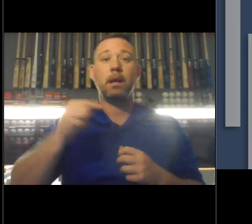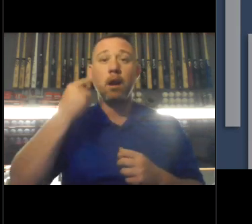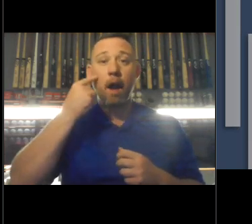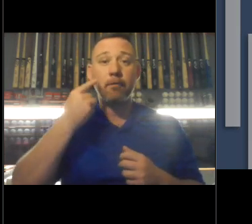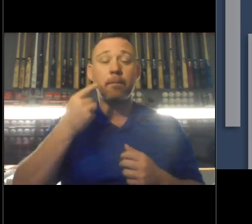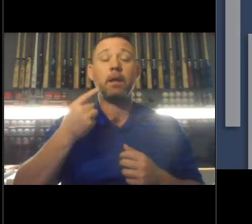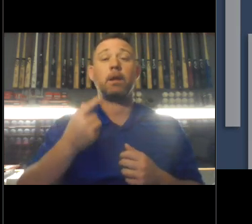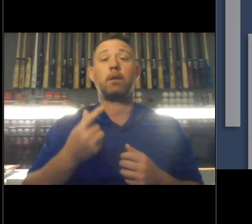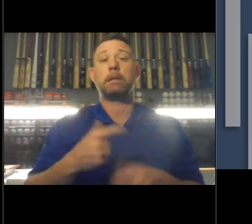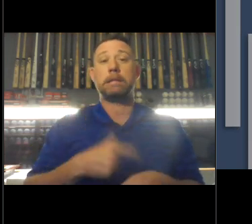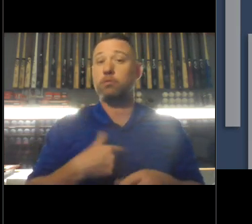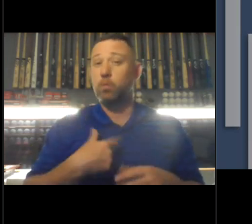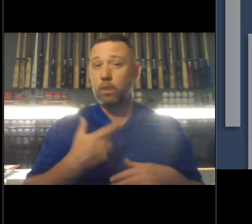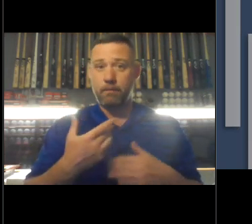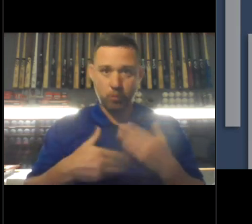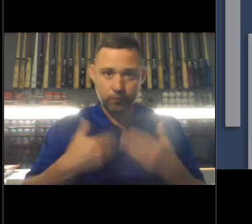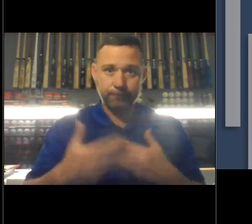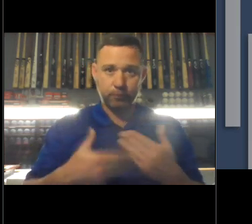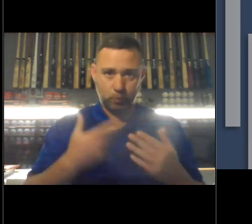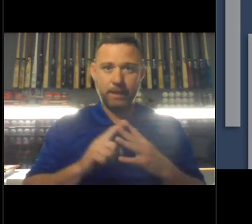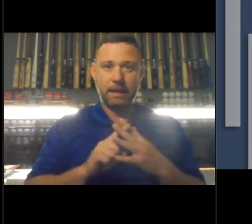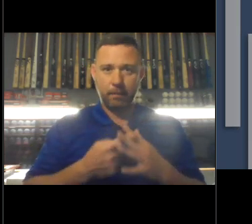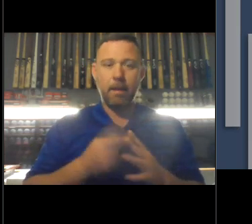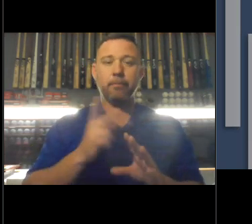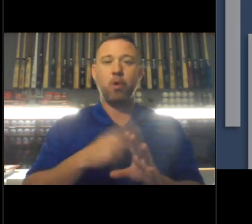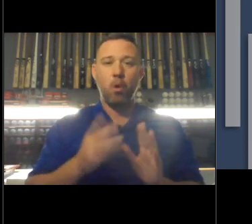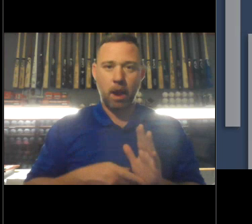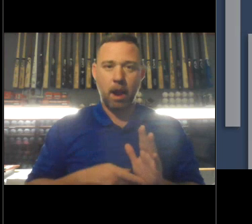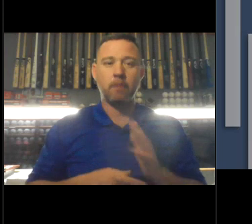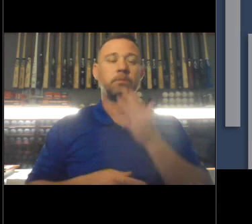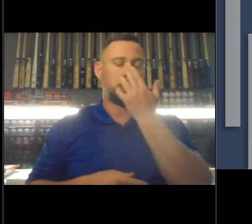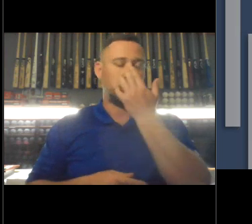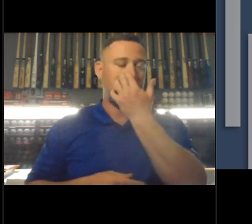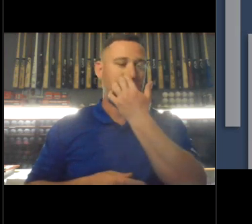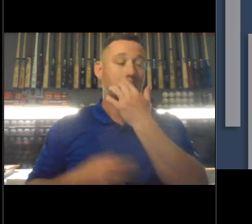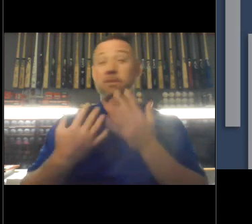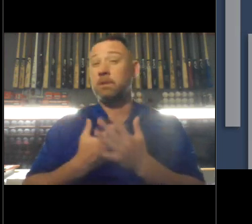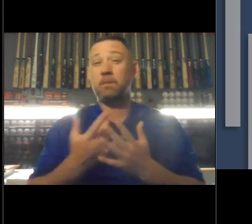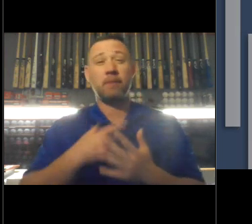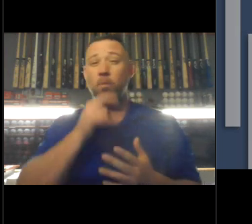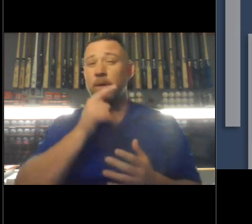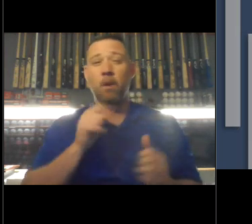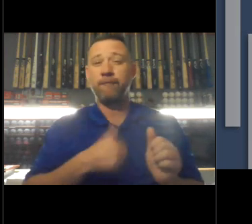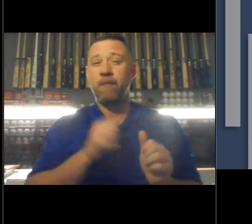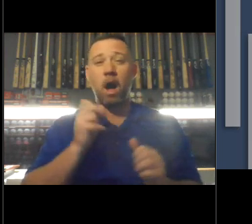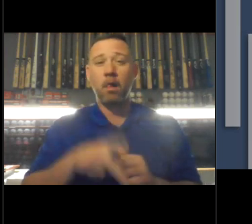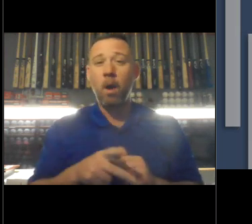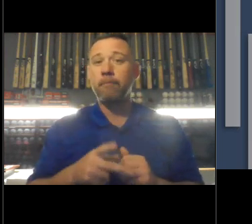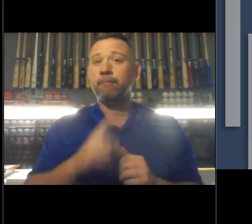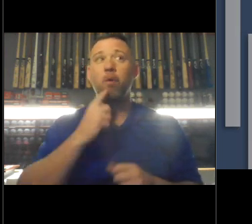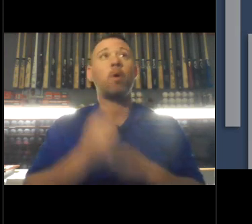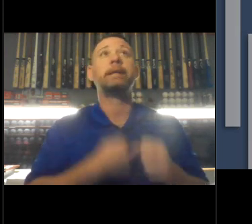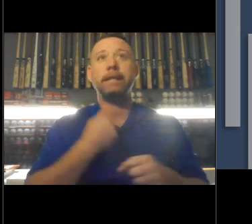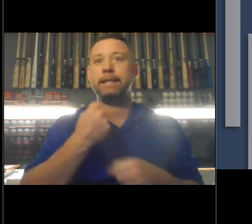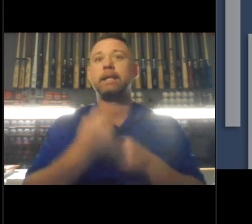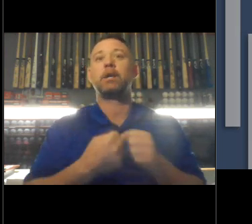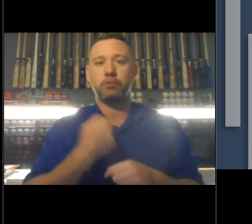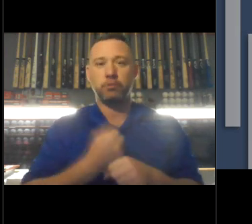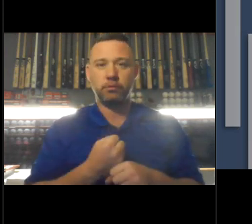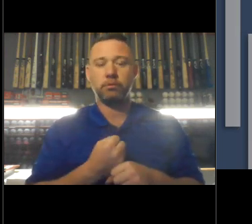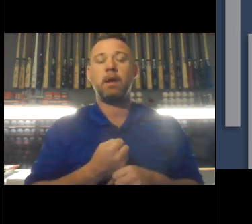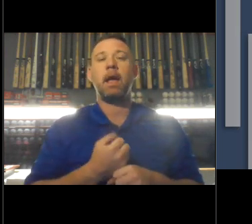we definitely move forward towards implementing programs, and sometimes we don't follow back up for years. And we